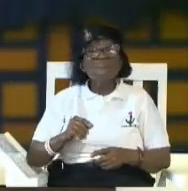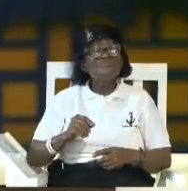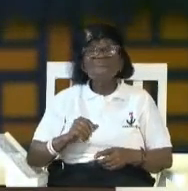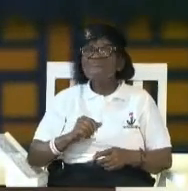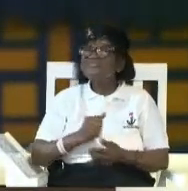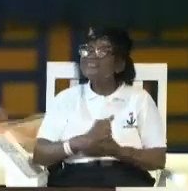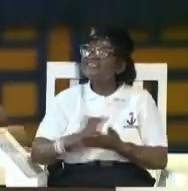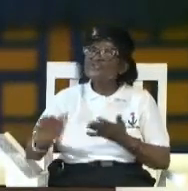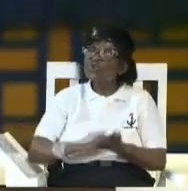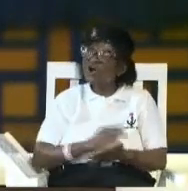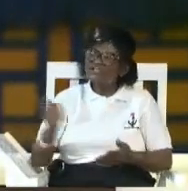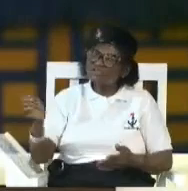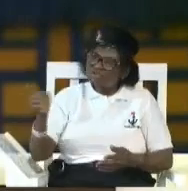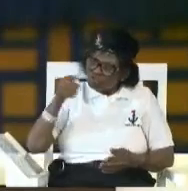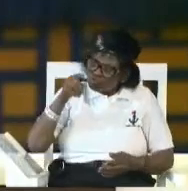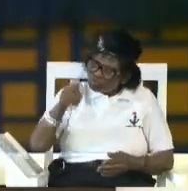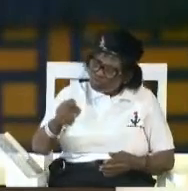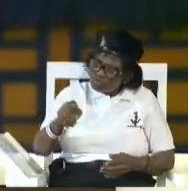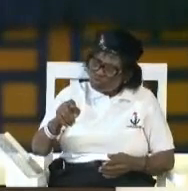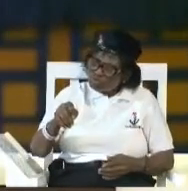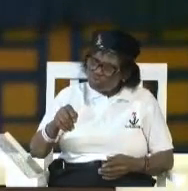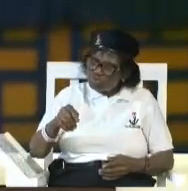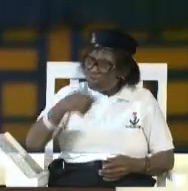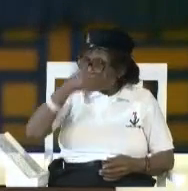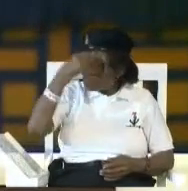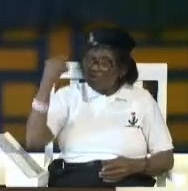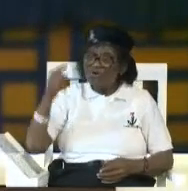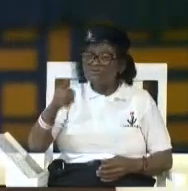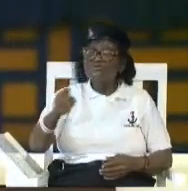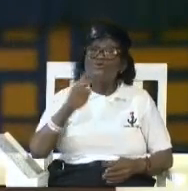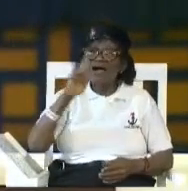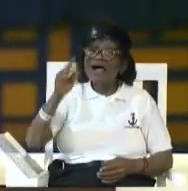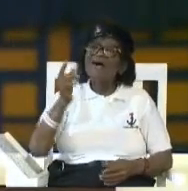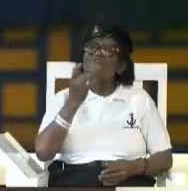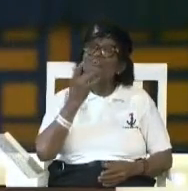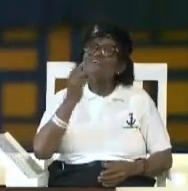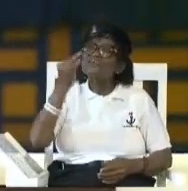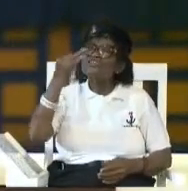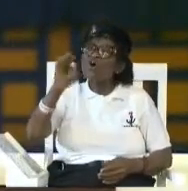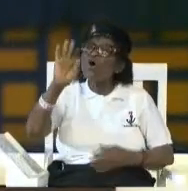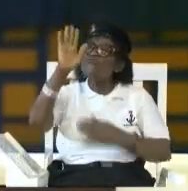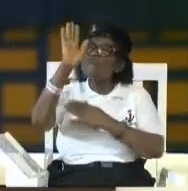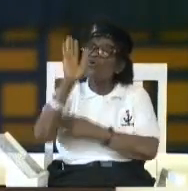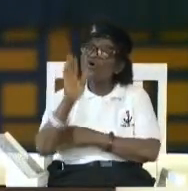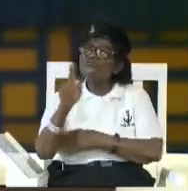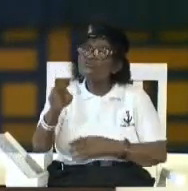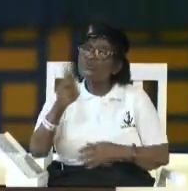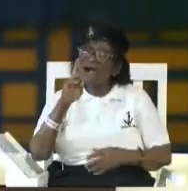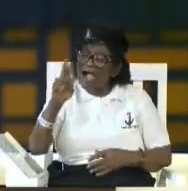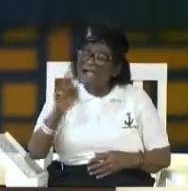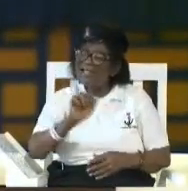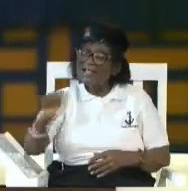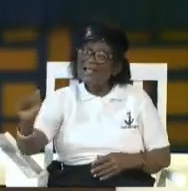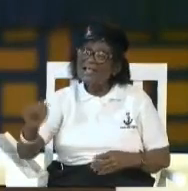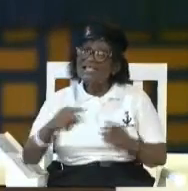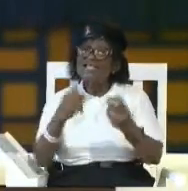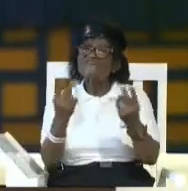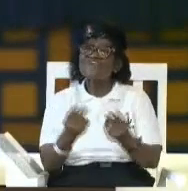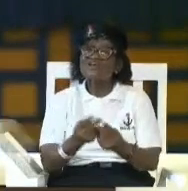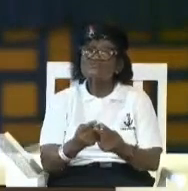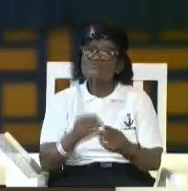because you are a favorite of God. You are a vessel unto honor.